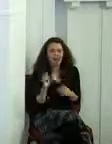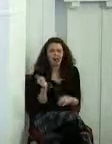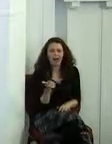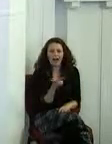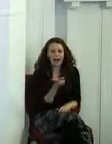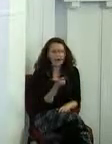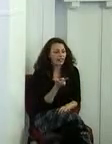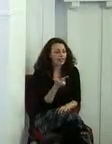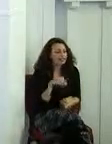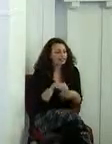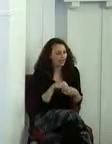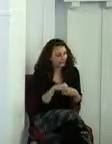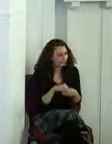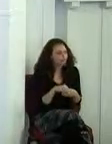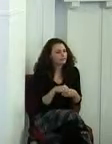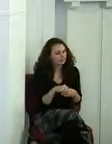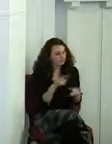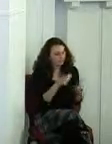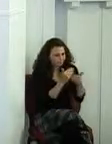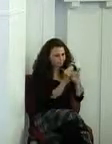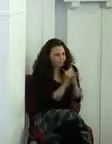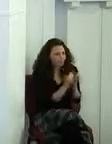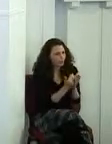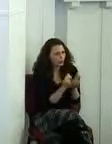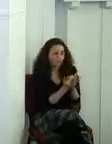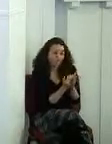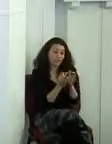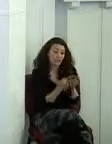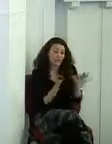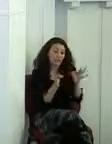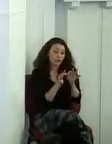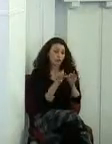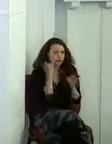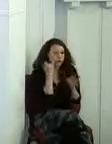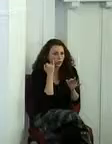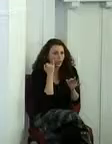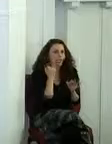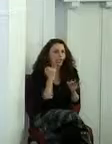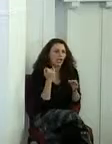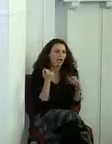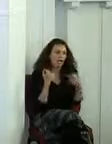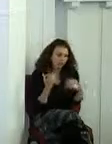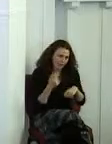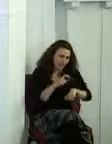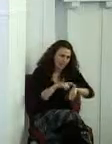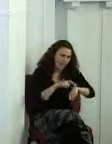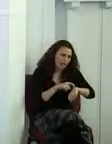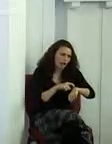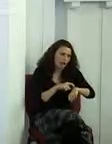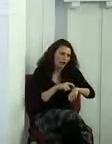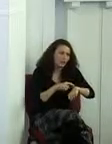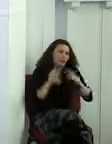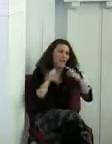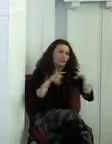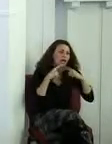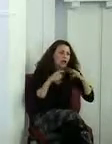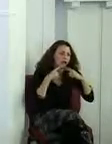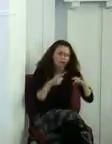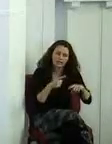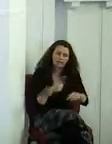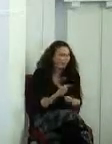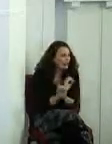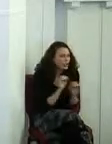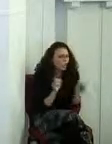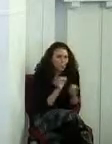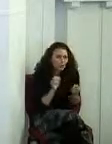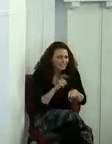in your order of worship, so it really is important, because if we took all the time that it took to just make the announcements for today, there'd be no time